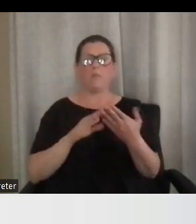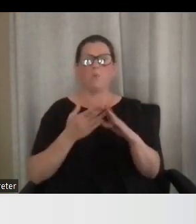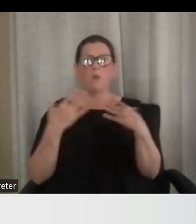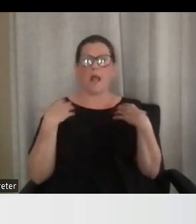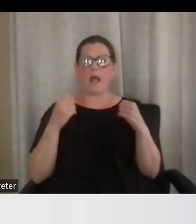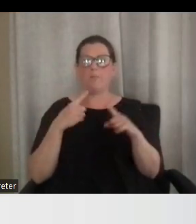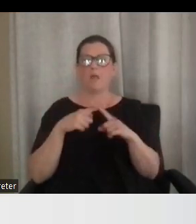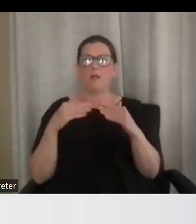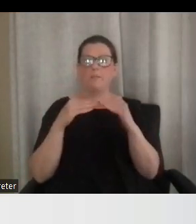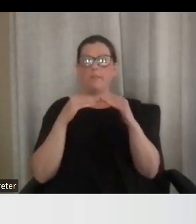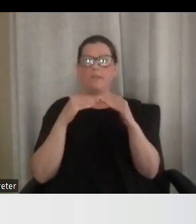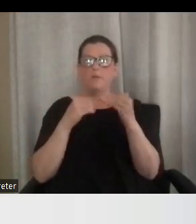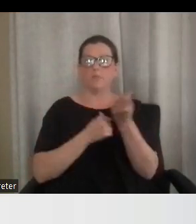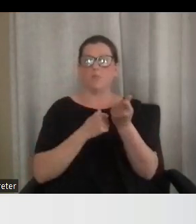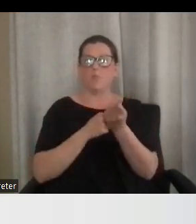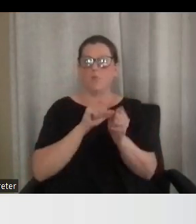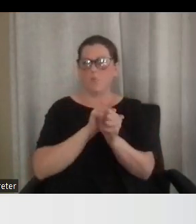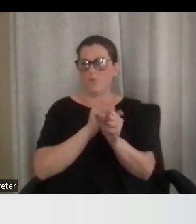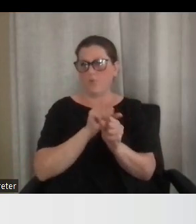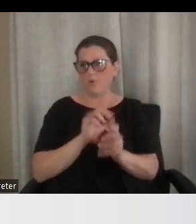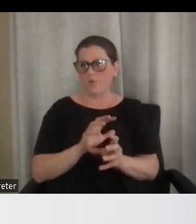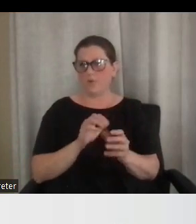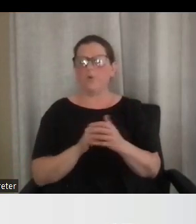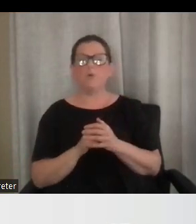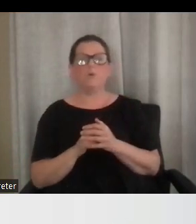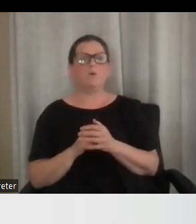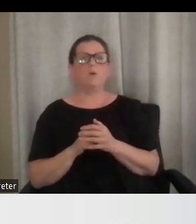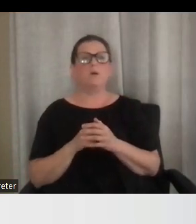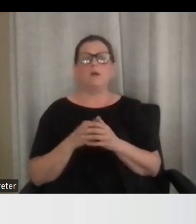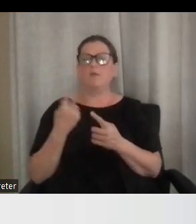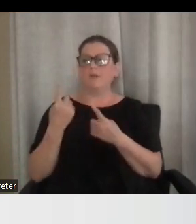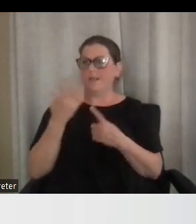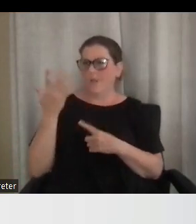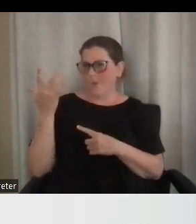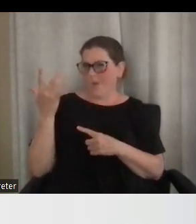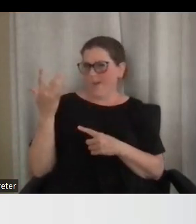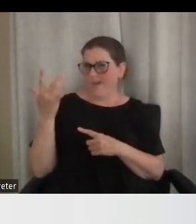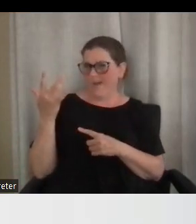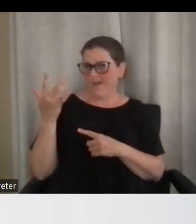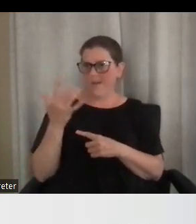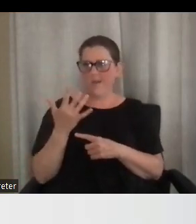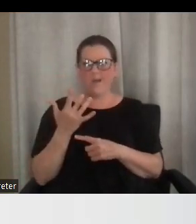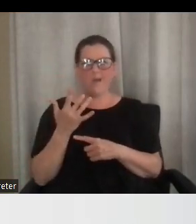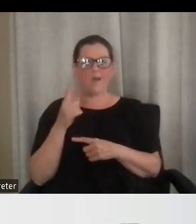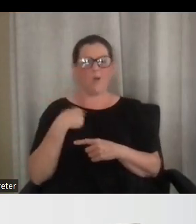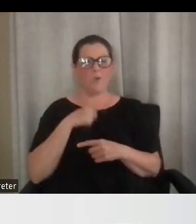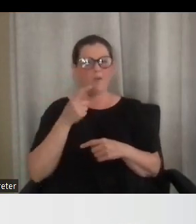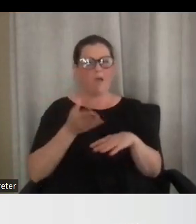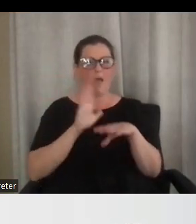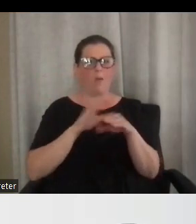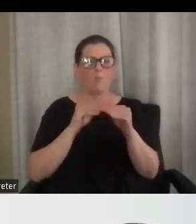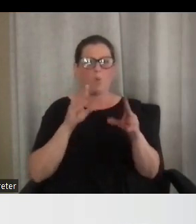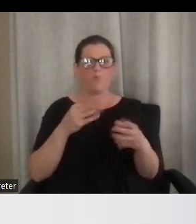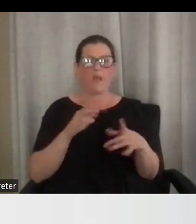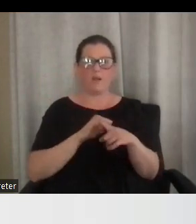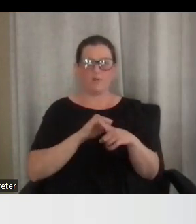and peer support workers. And when we're thinking about the why behind increased provider training, our focus is really